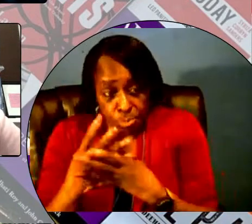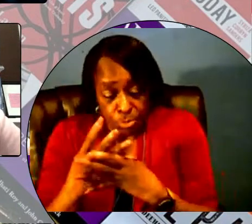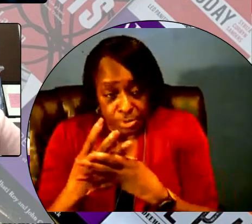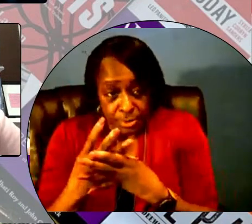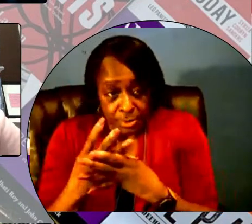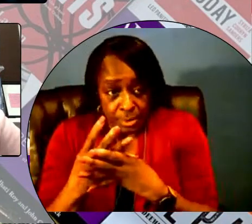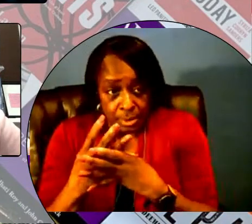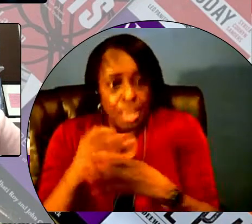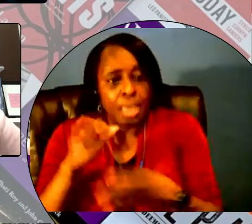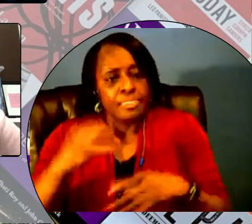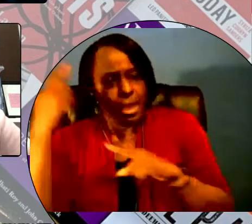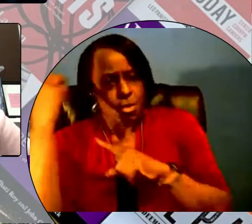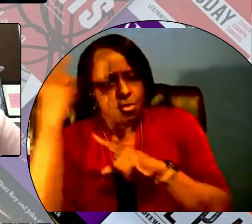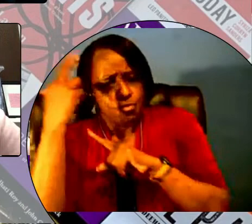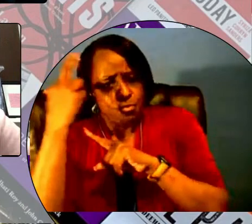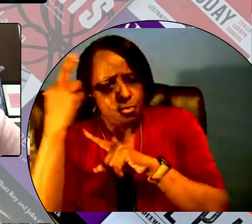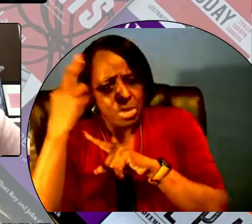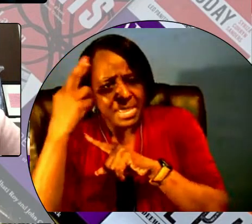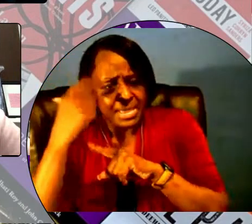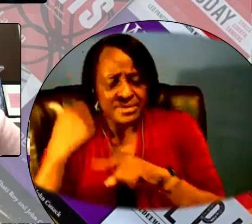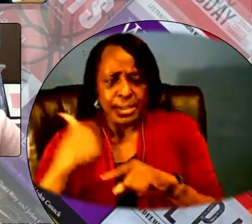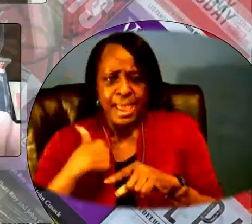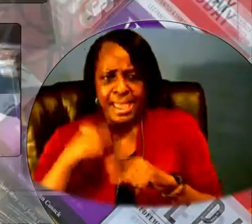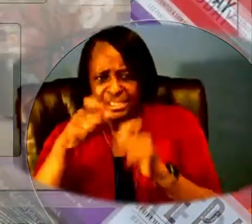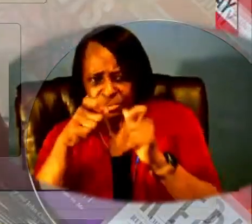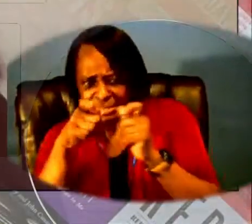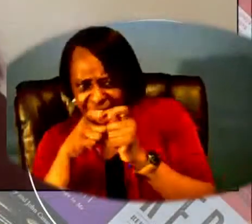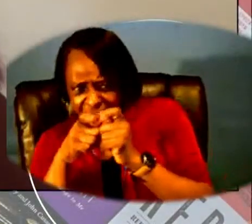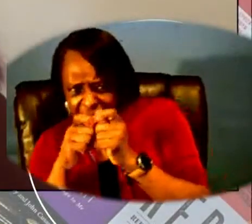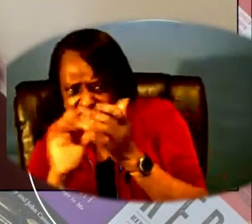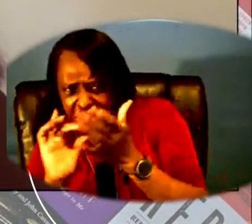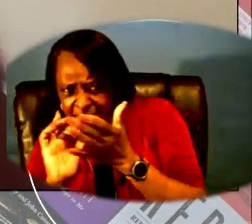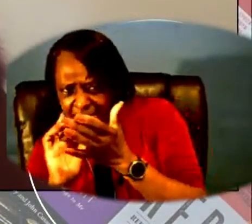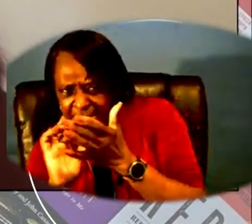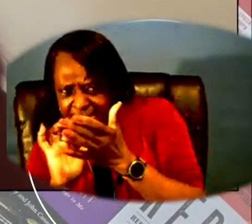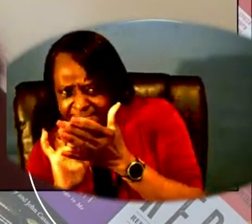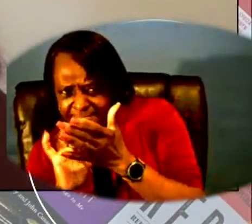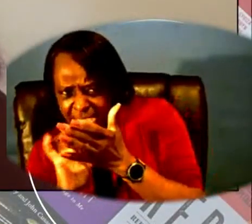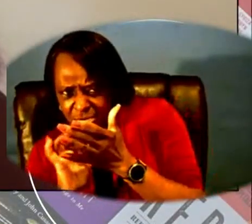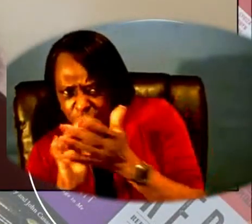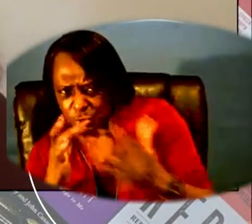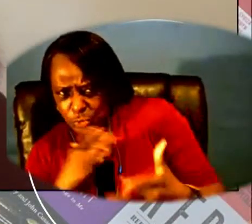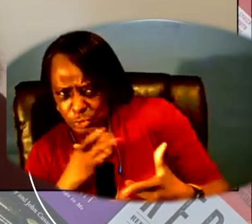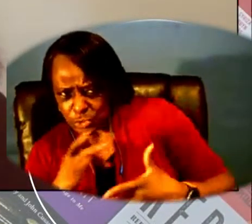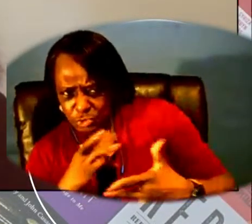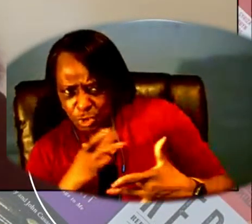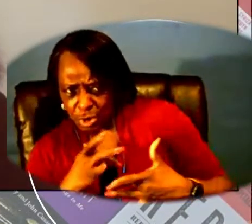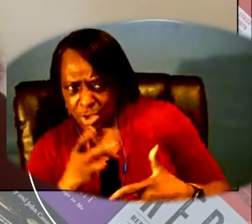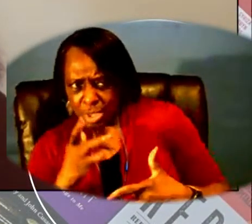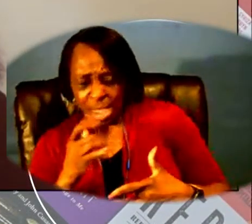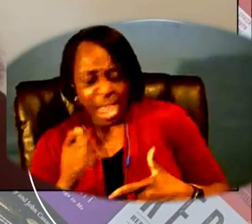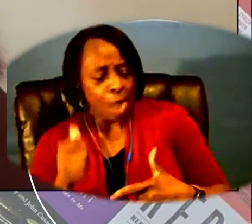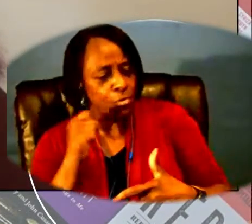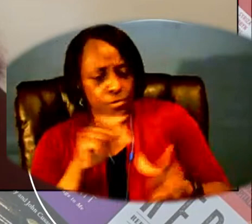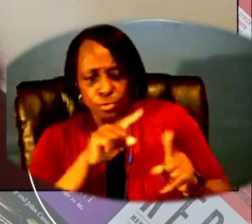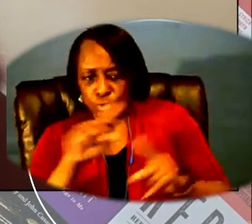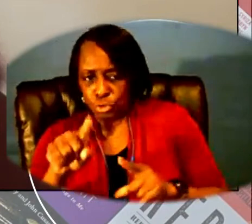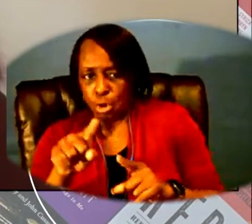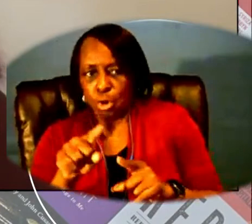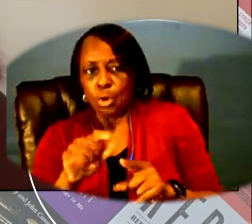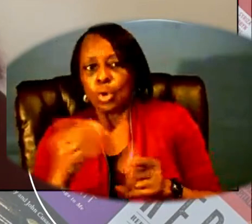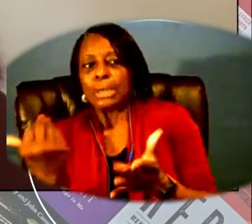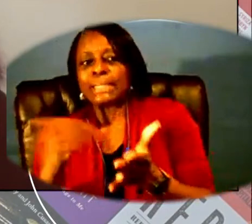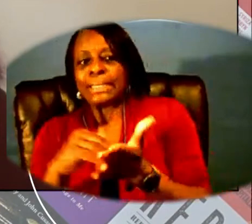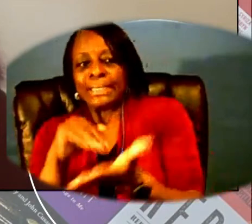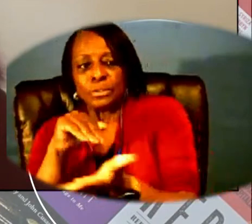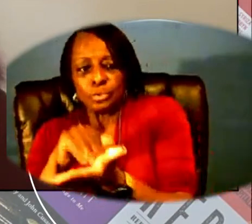why I had the medical concerns I did when I got out of prison, because I would not go back to another doctor because we were